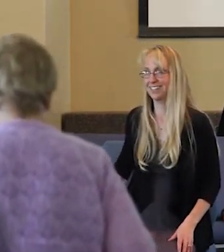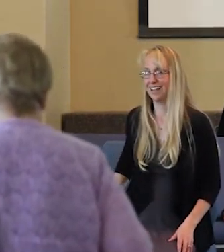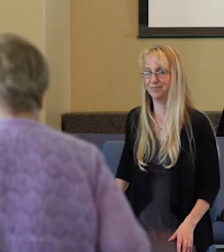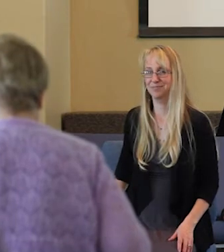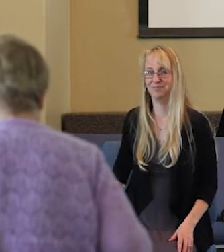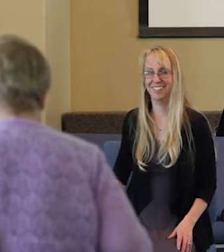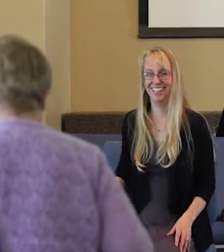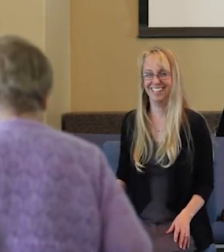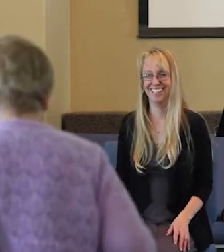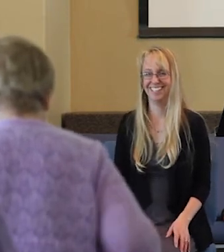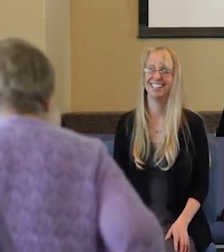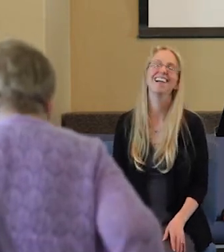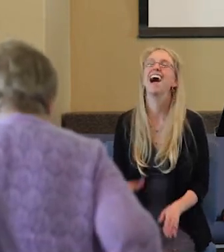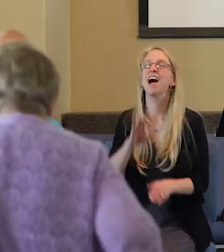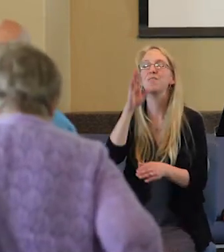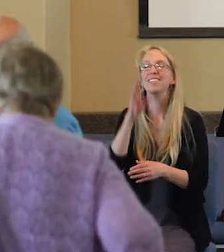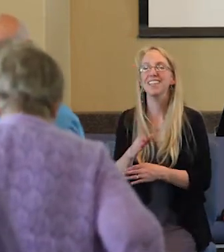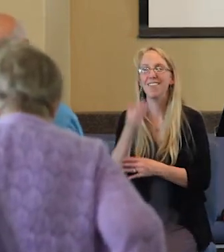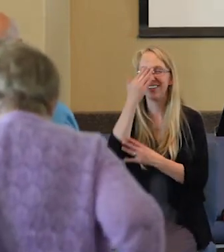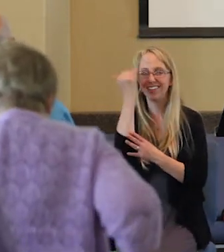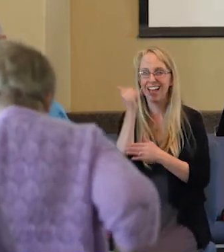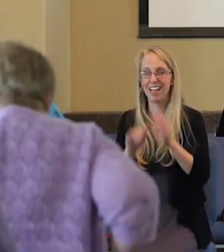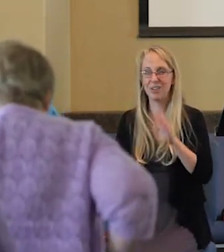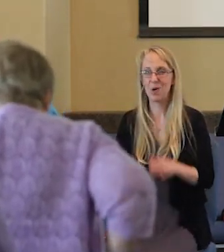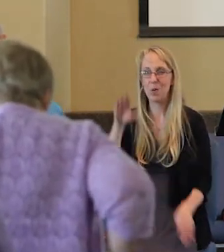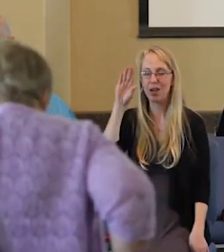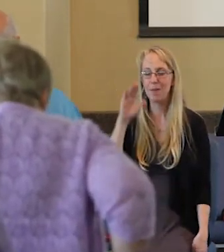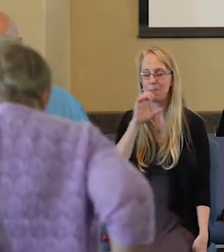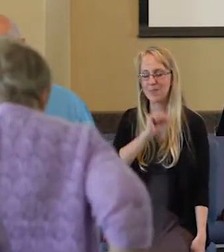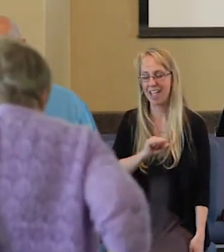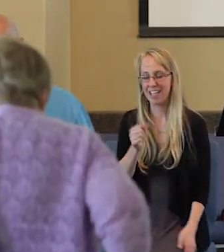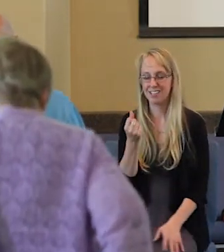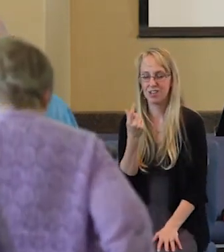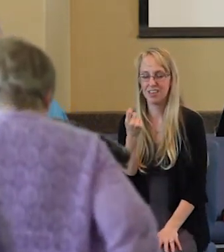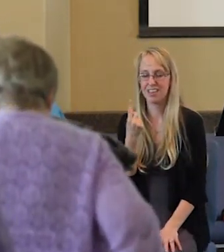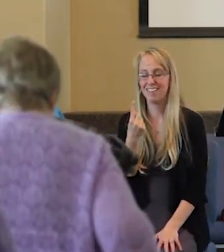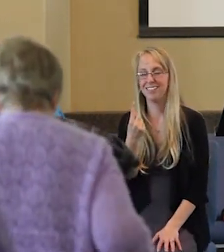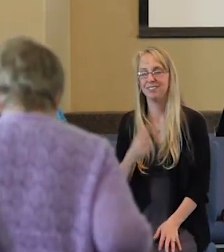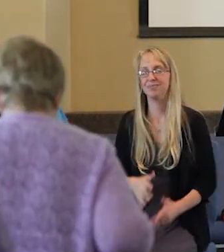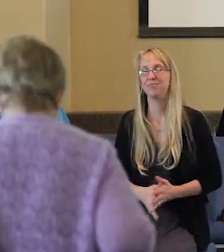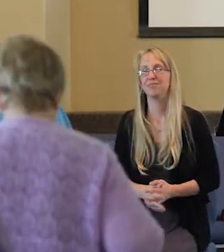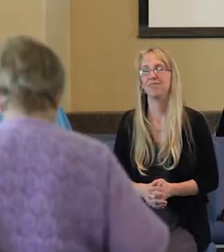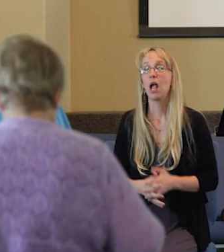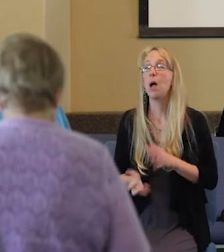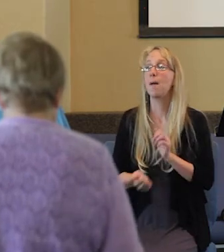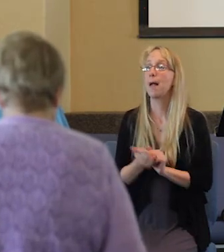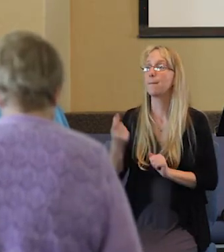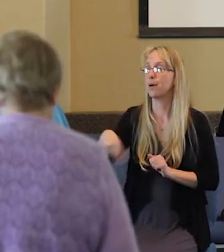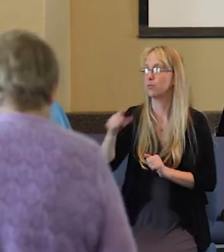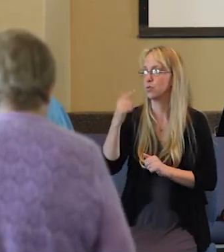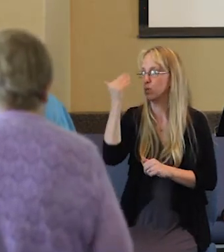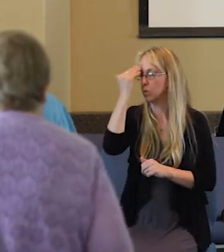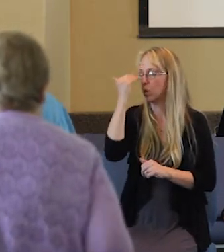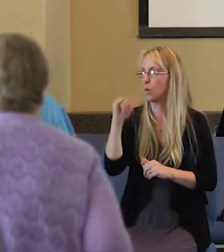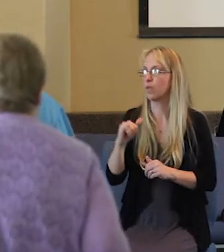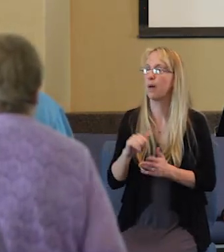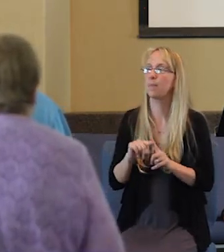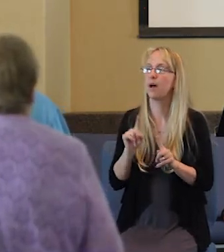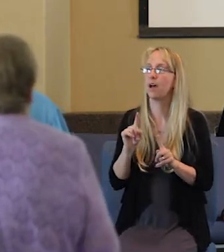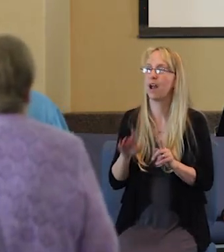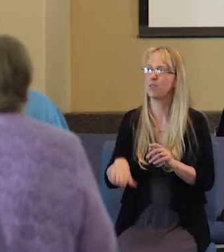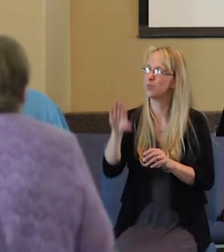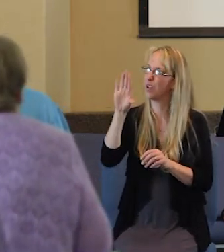I'll never forget growing up. I was 11 years old, and most of you, a lot of you know this, was raised by a very